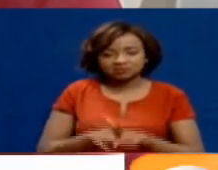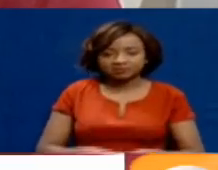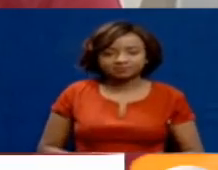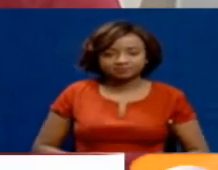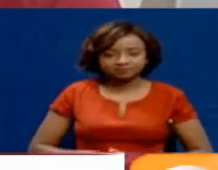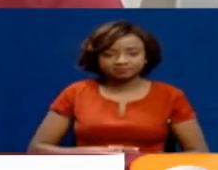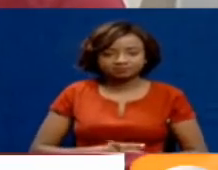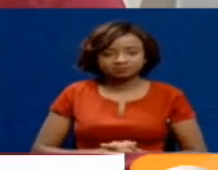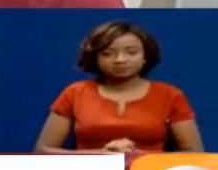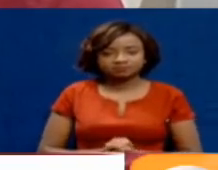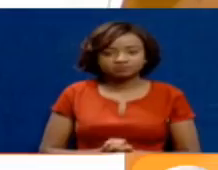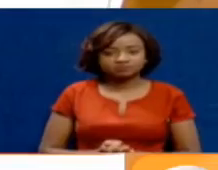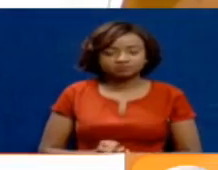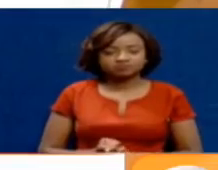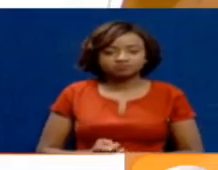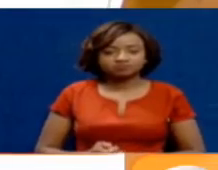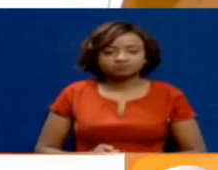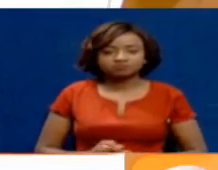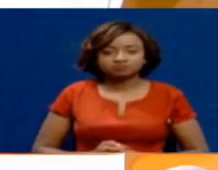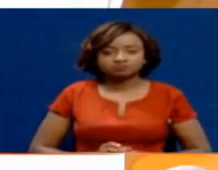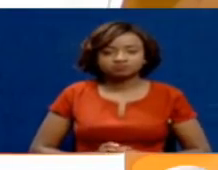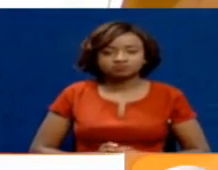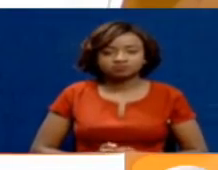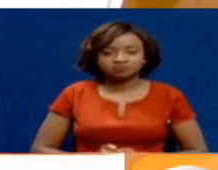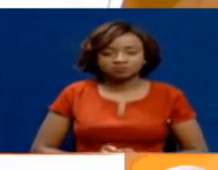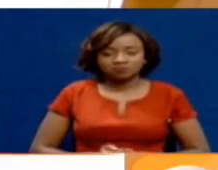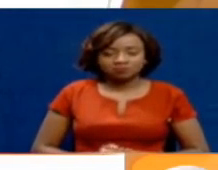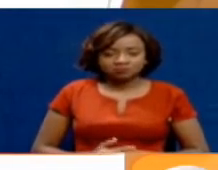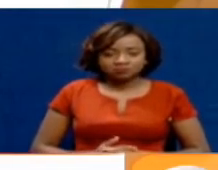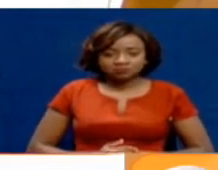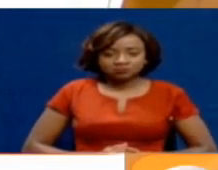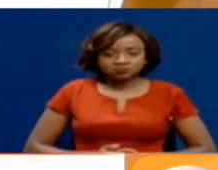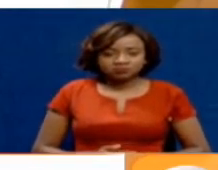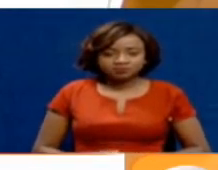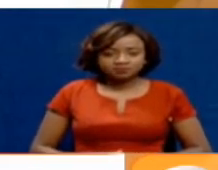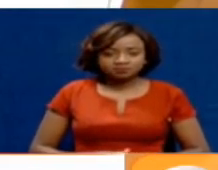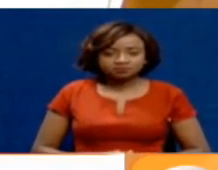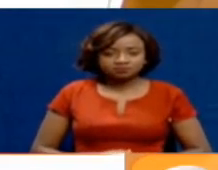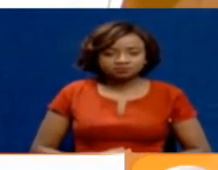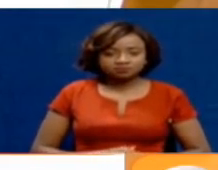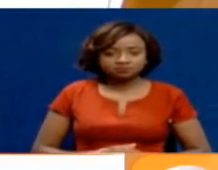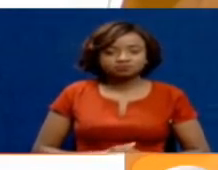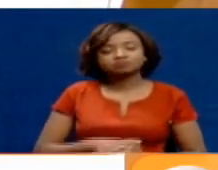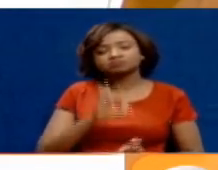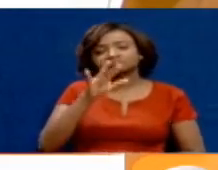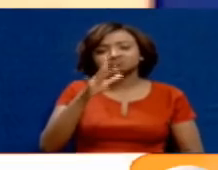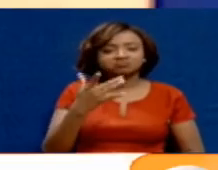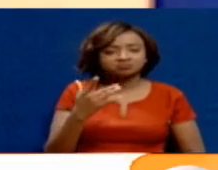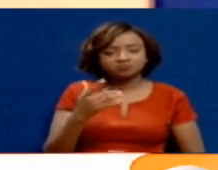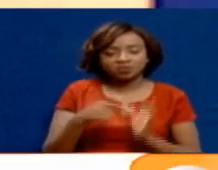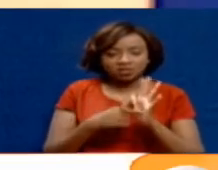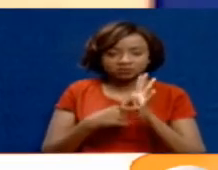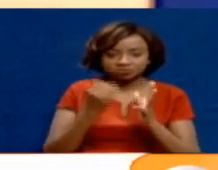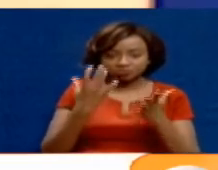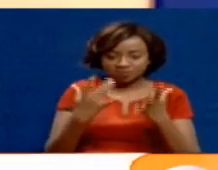virus. Okay, so let's move away from surfaces and other material to who is more susceptible. So if you do